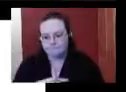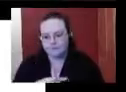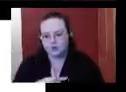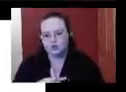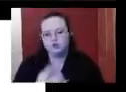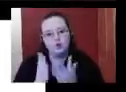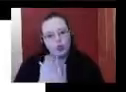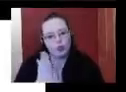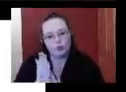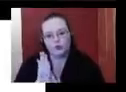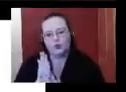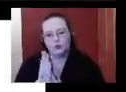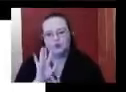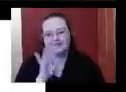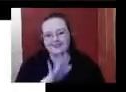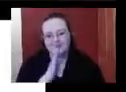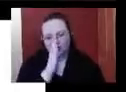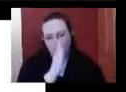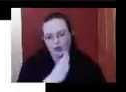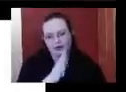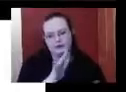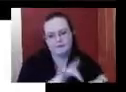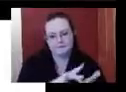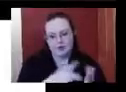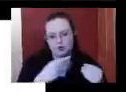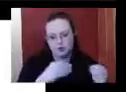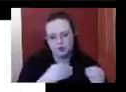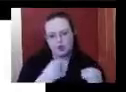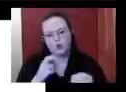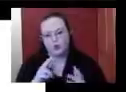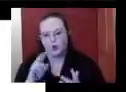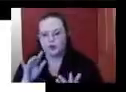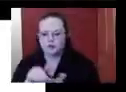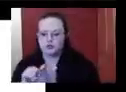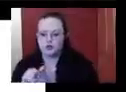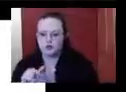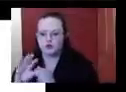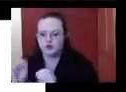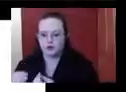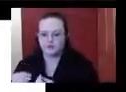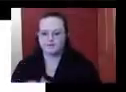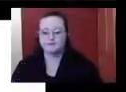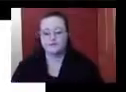directly through the pharmacy or your primary care office. Visit